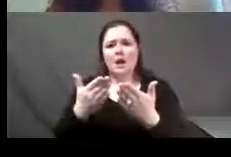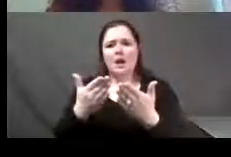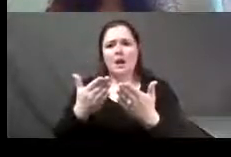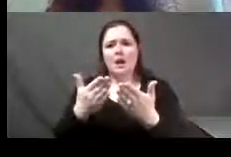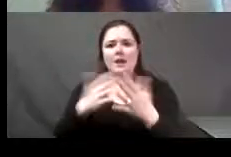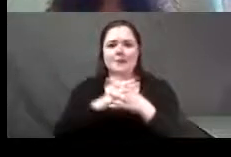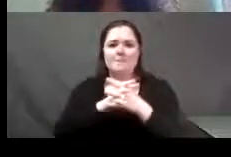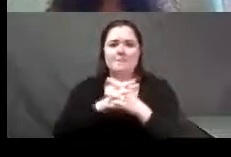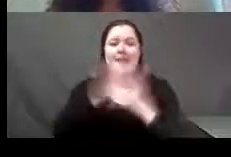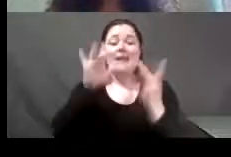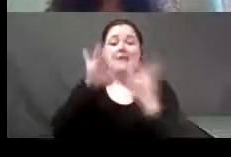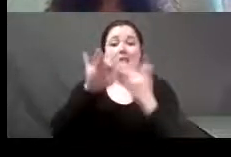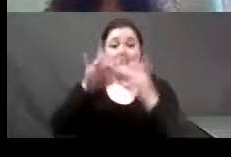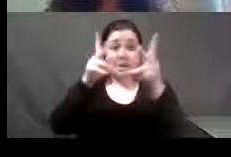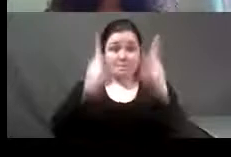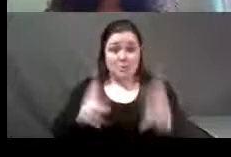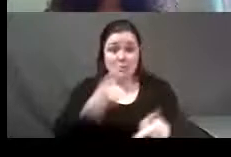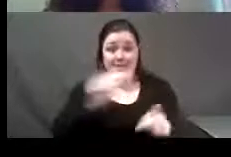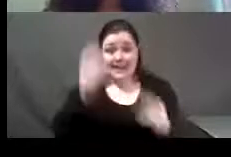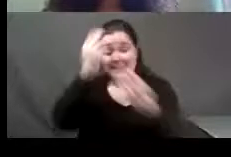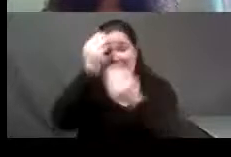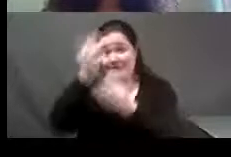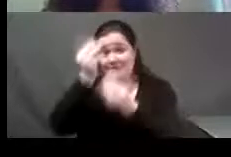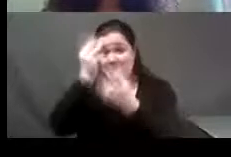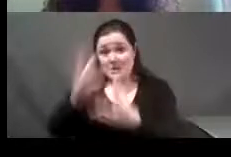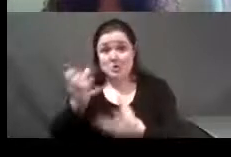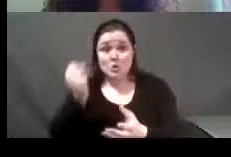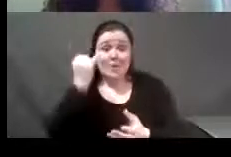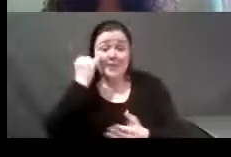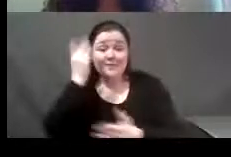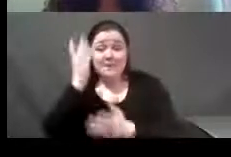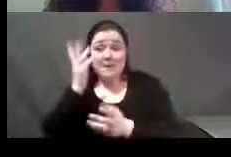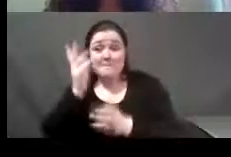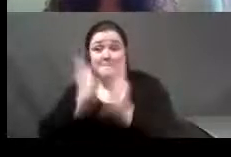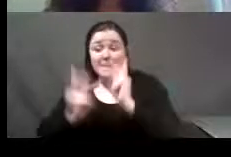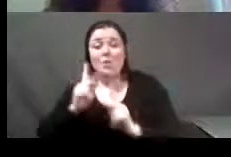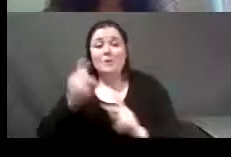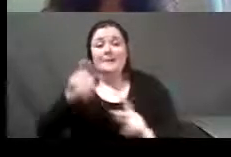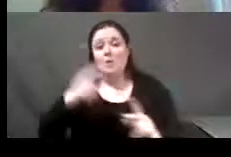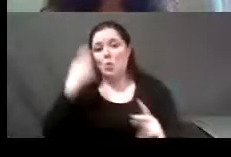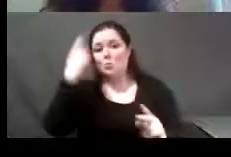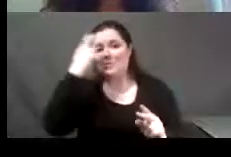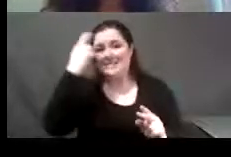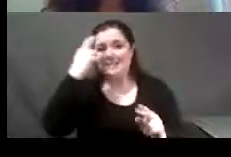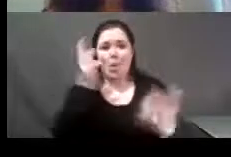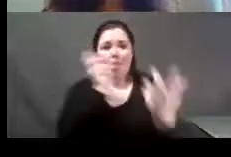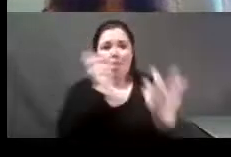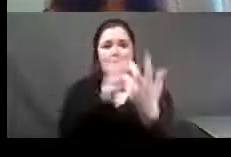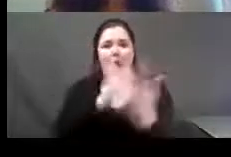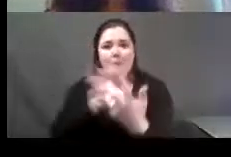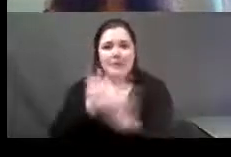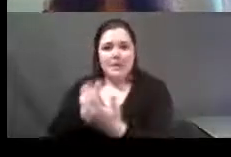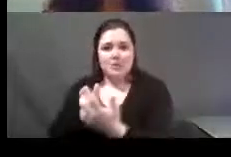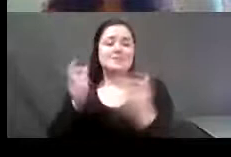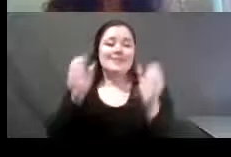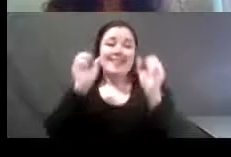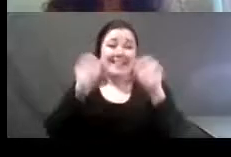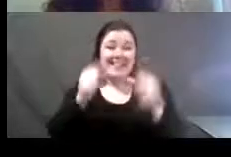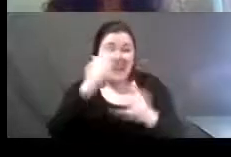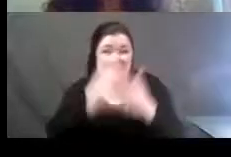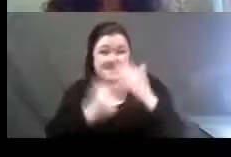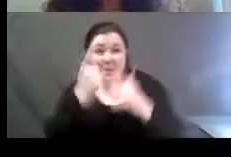information so that people who may need reasonable accommodations have someone that they can reach out